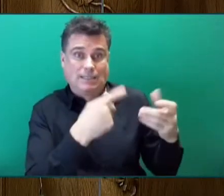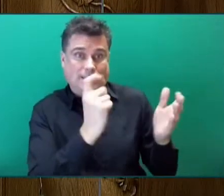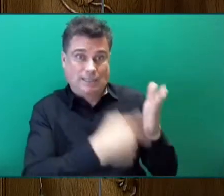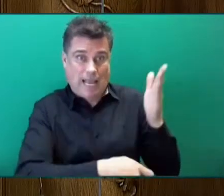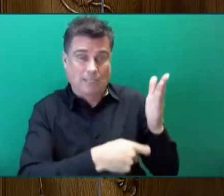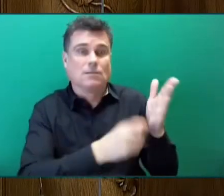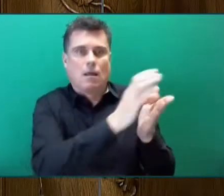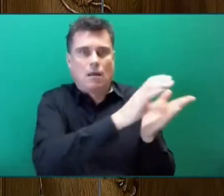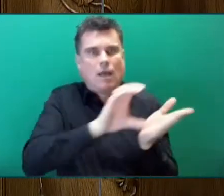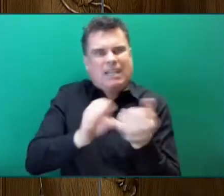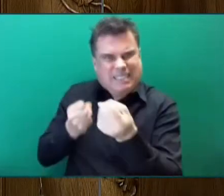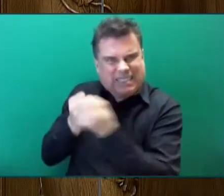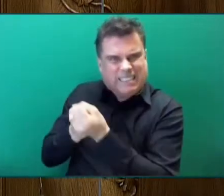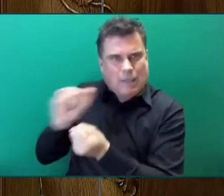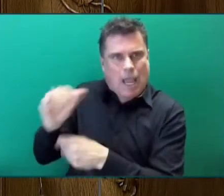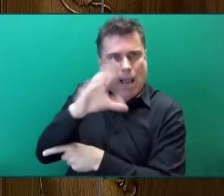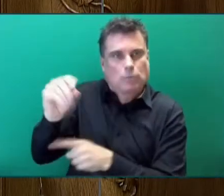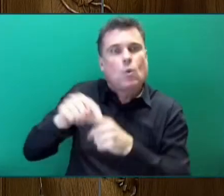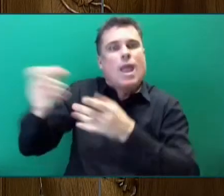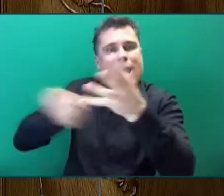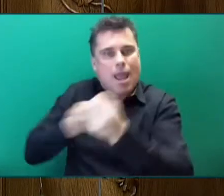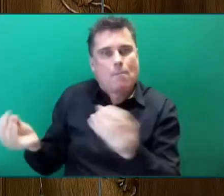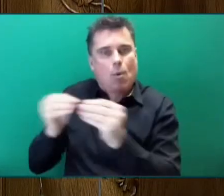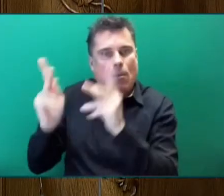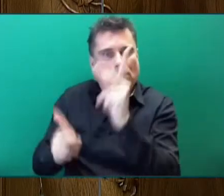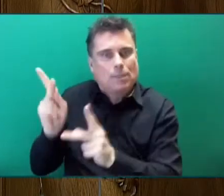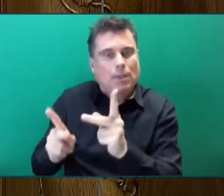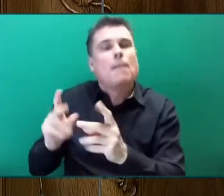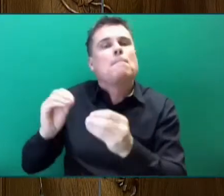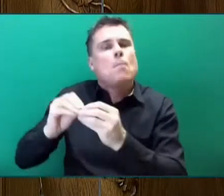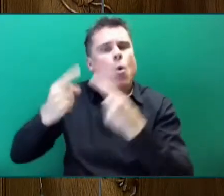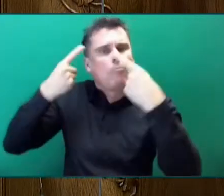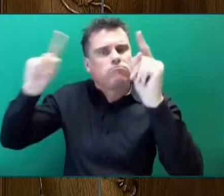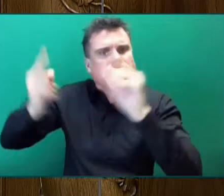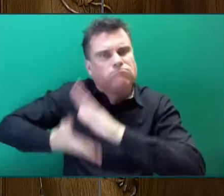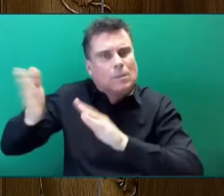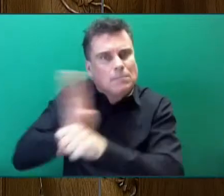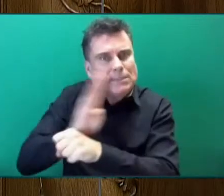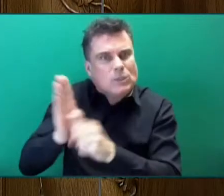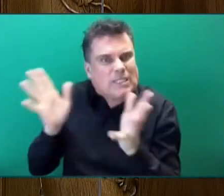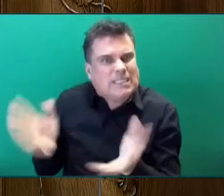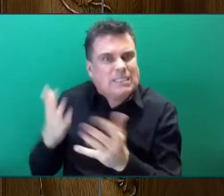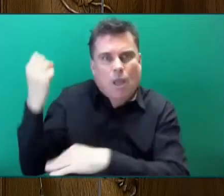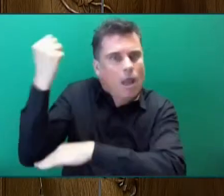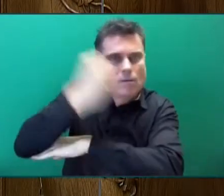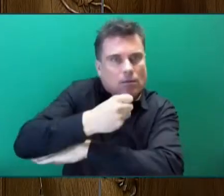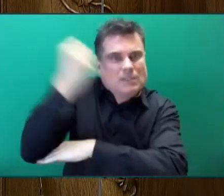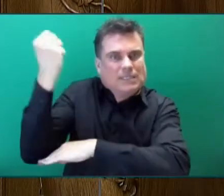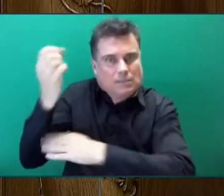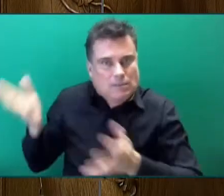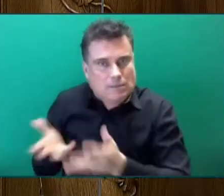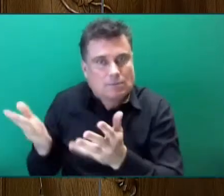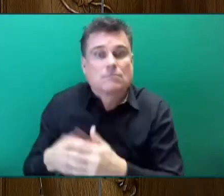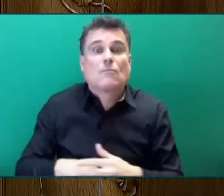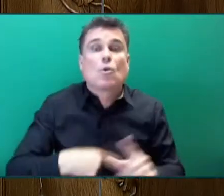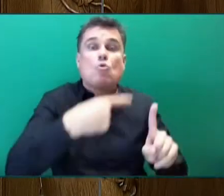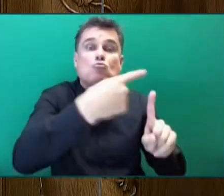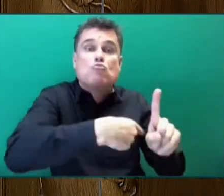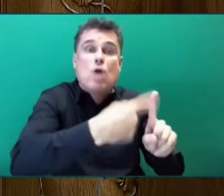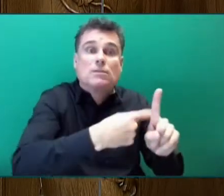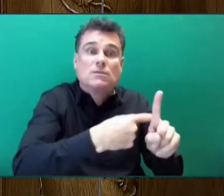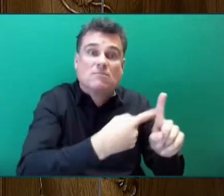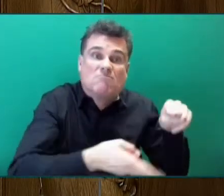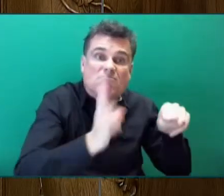room. Protecting incomes and businesses will help us realize a strong economic recovery. Other actions will